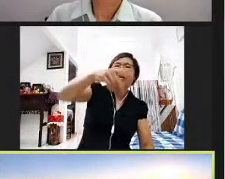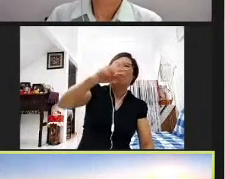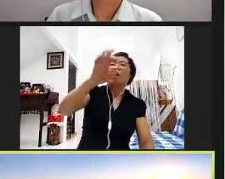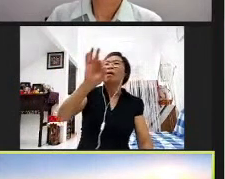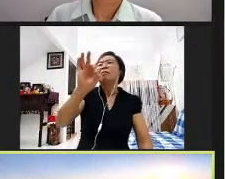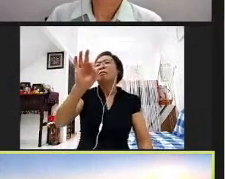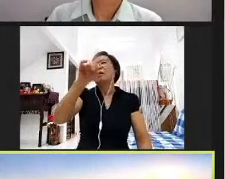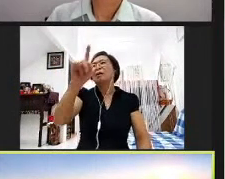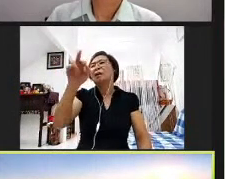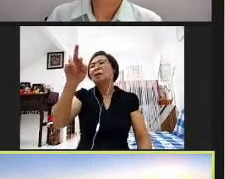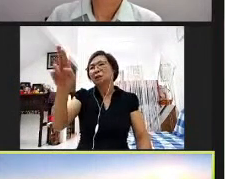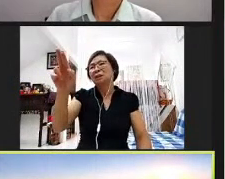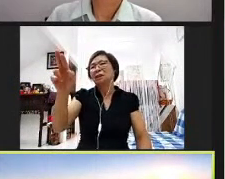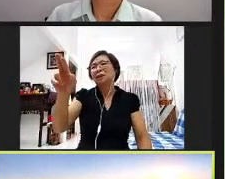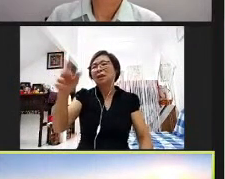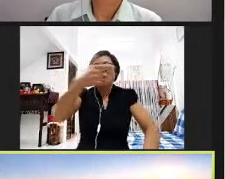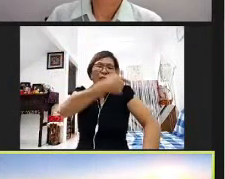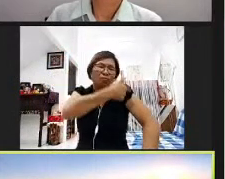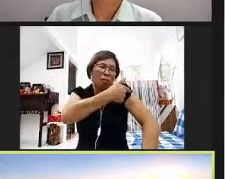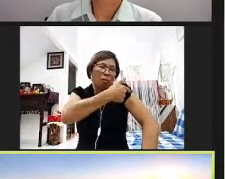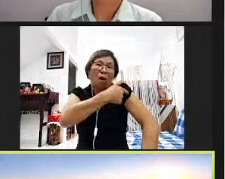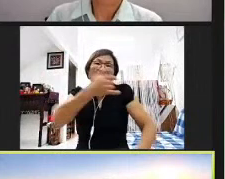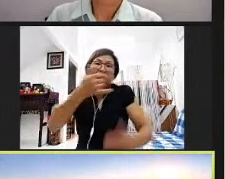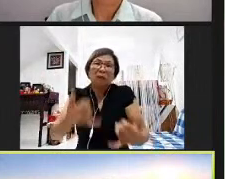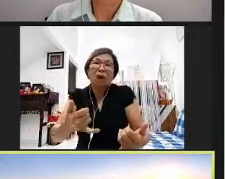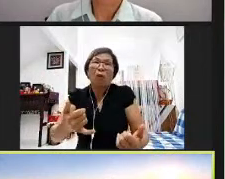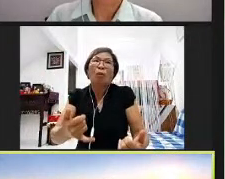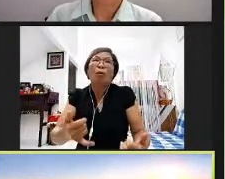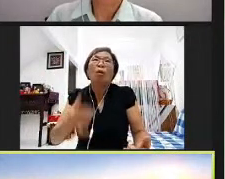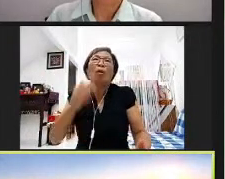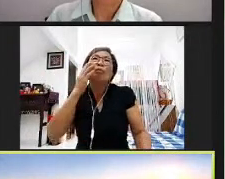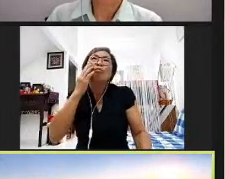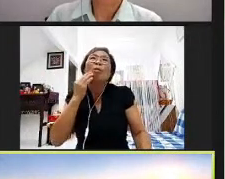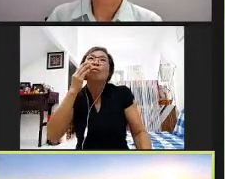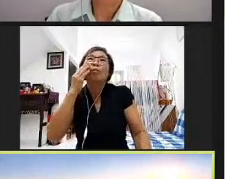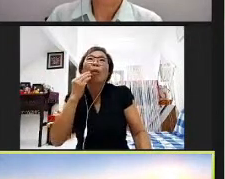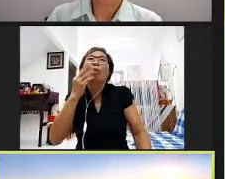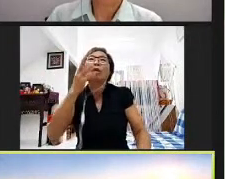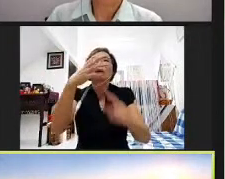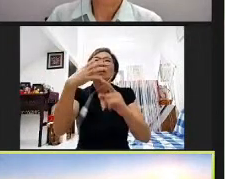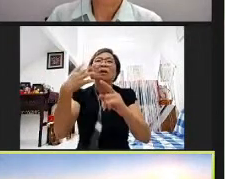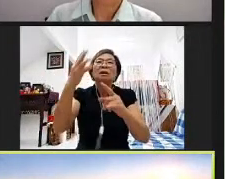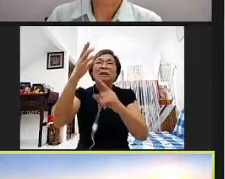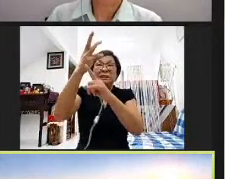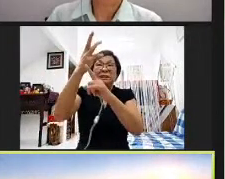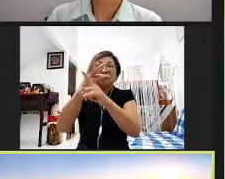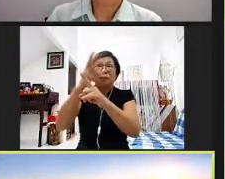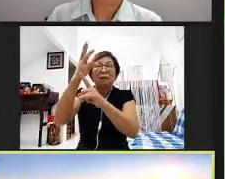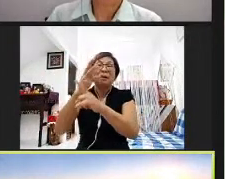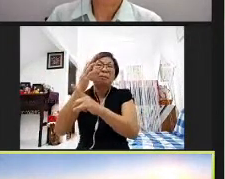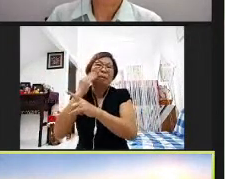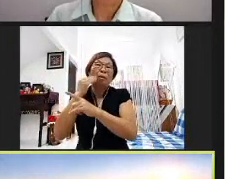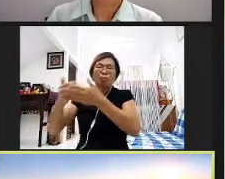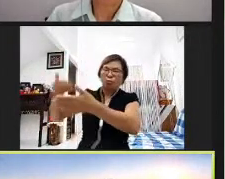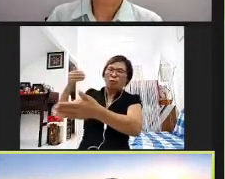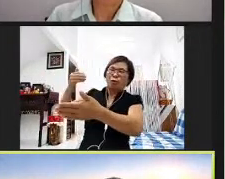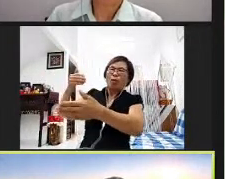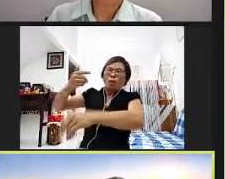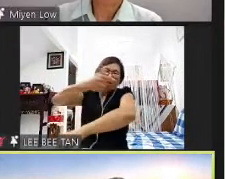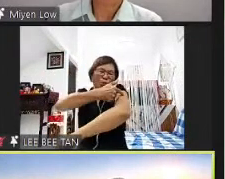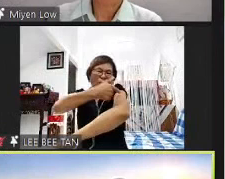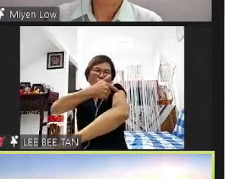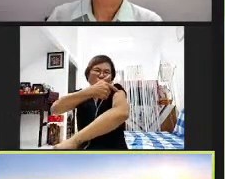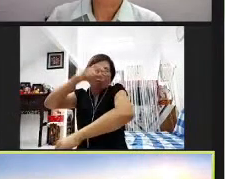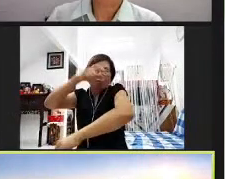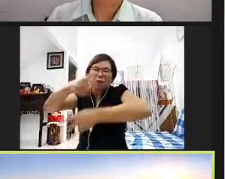vaccine, which now we have experienced about 6 months experience. And before this, we know the vaccine must keep